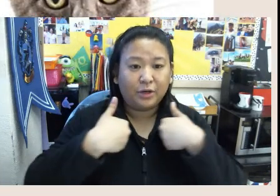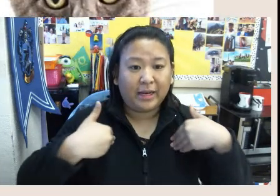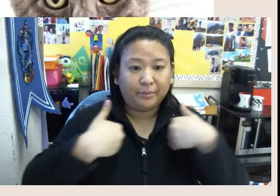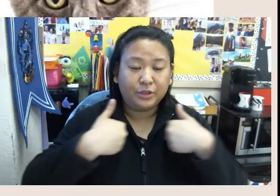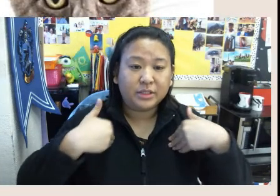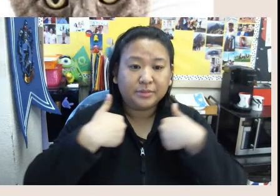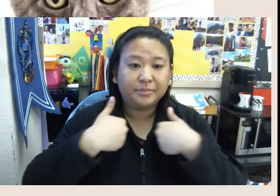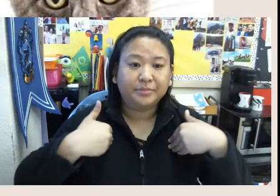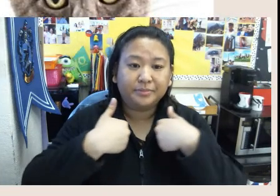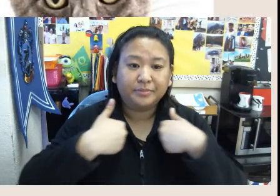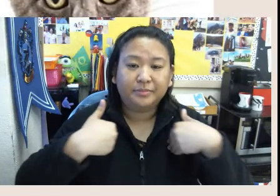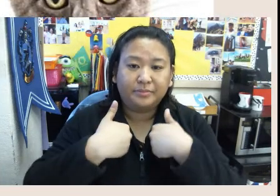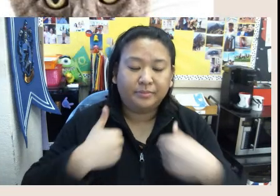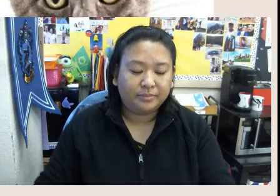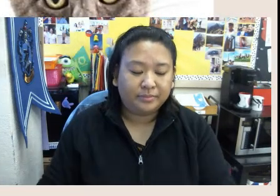pets, your animals,